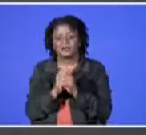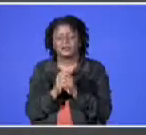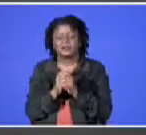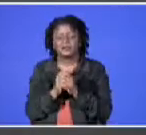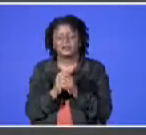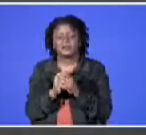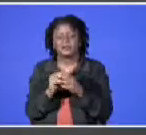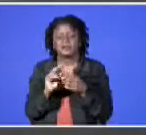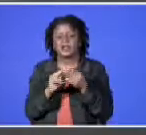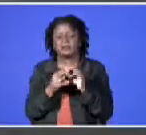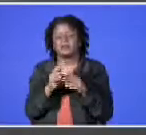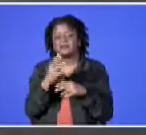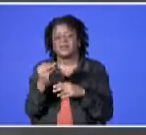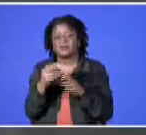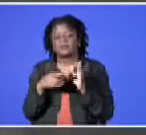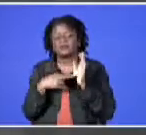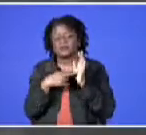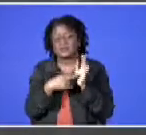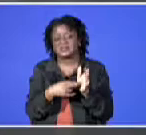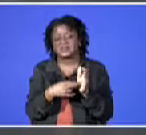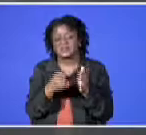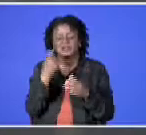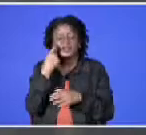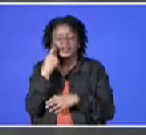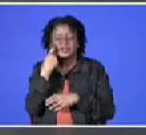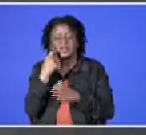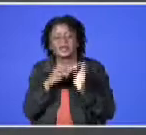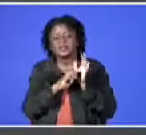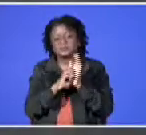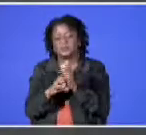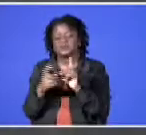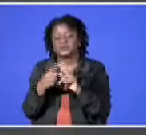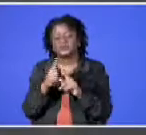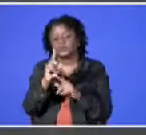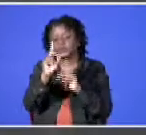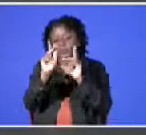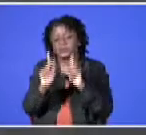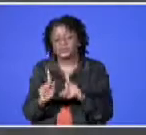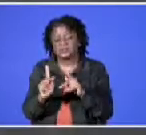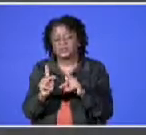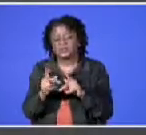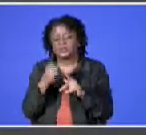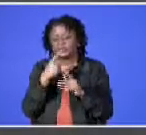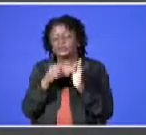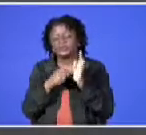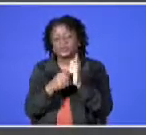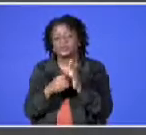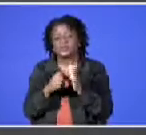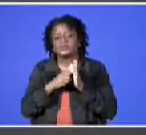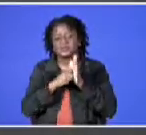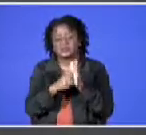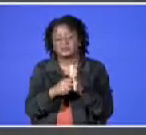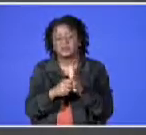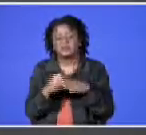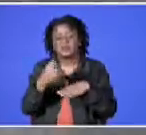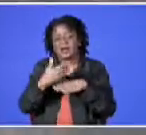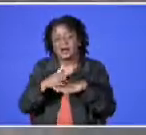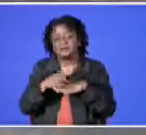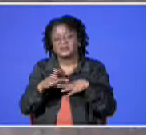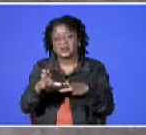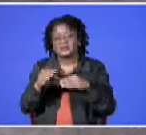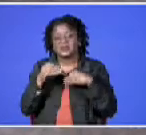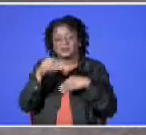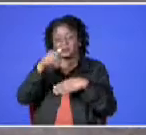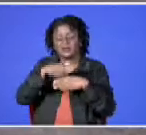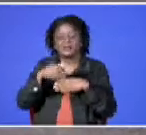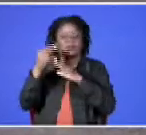to a patient who manifested symptoms after being admitted to hospital. Cleopatra Murphy has the details.